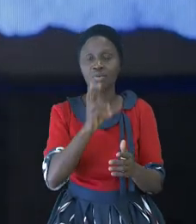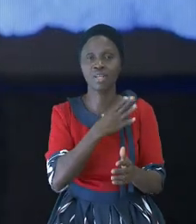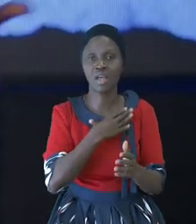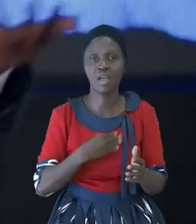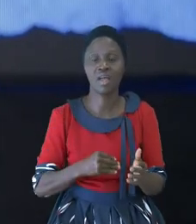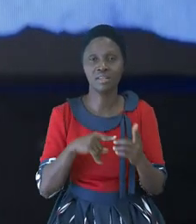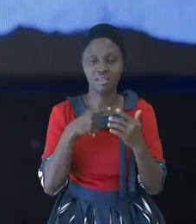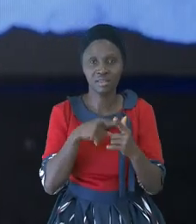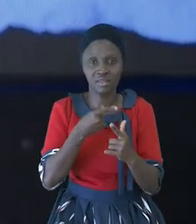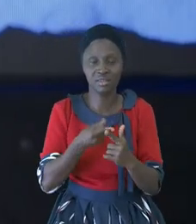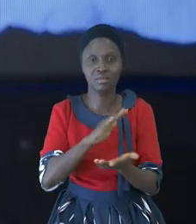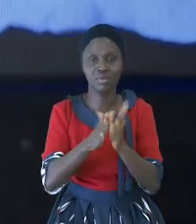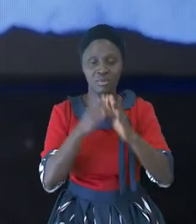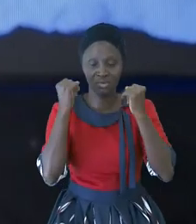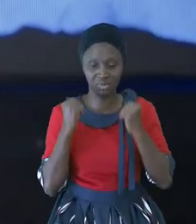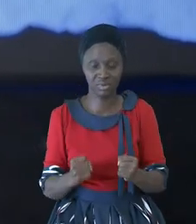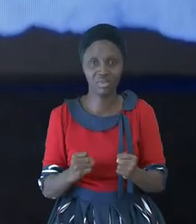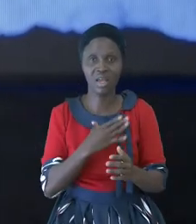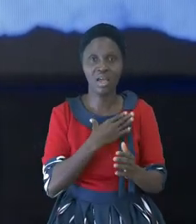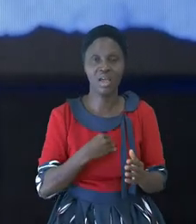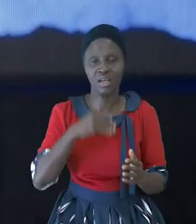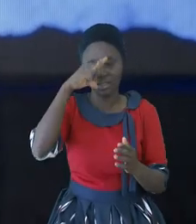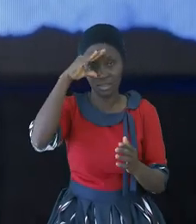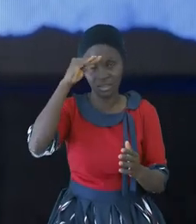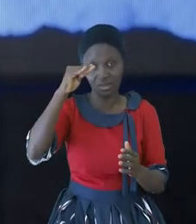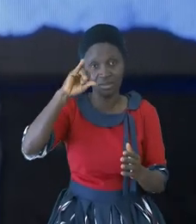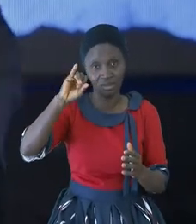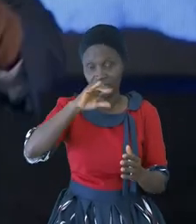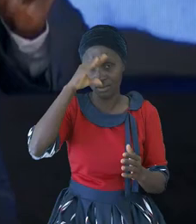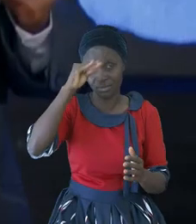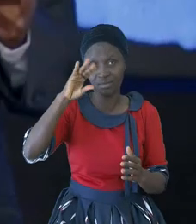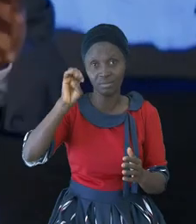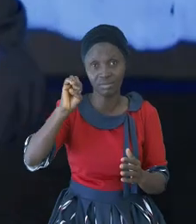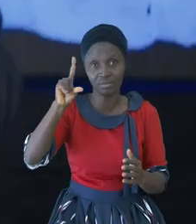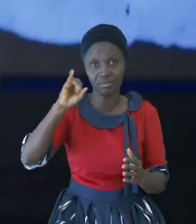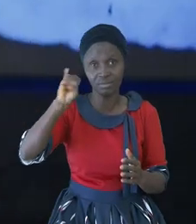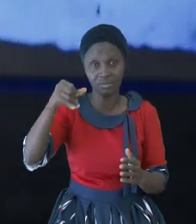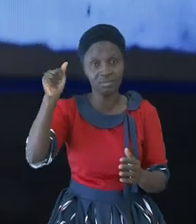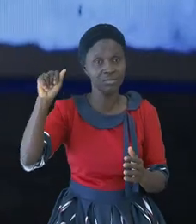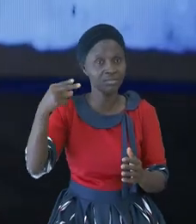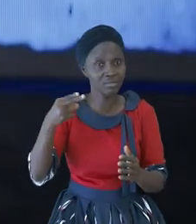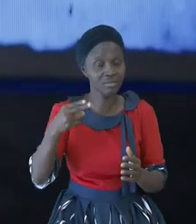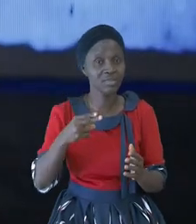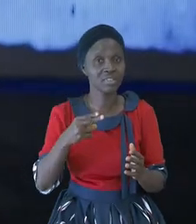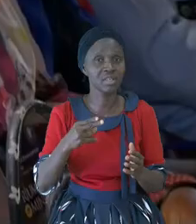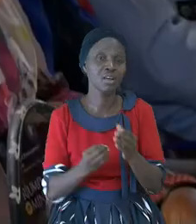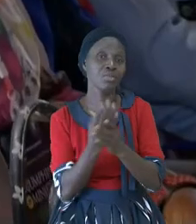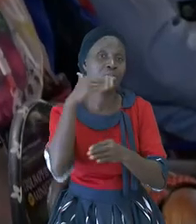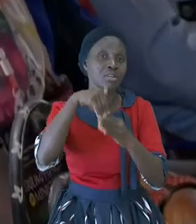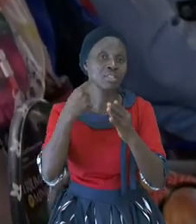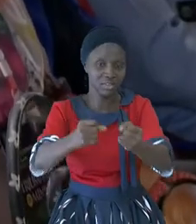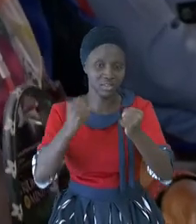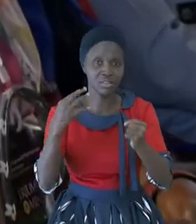that meal, of that food, 40 days. And he was not tired. Tiredness taken away from your